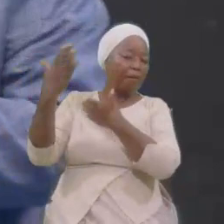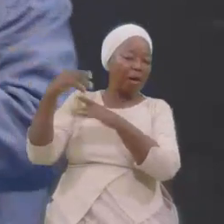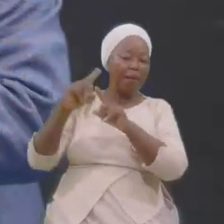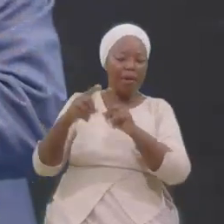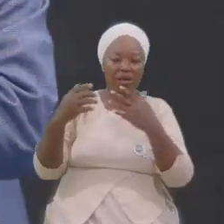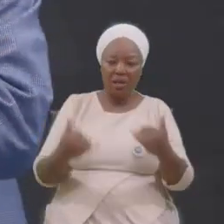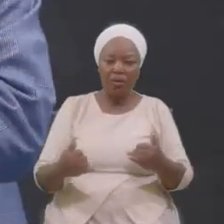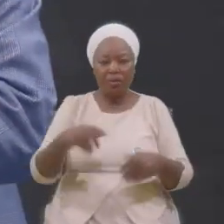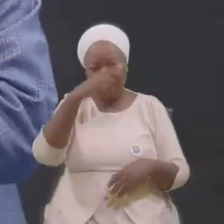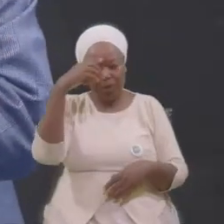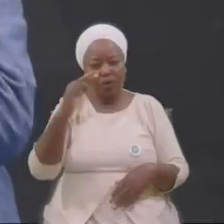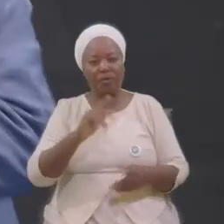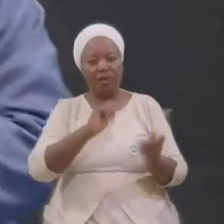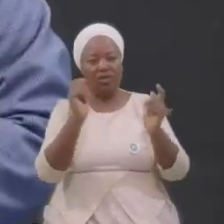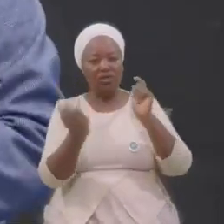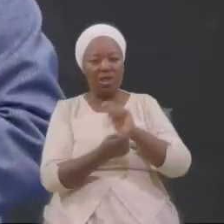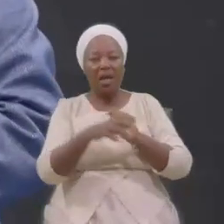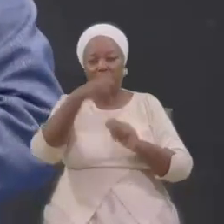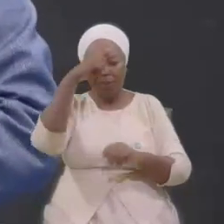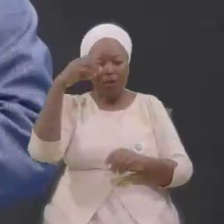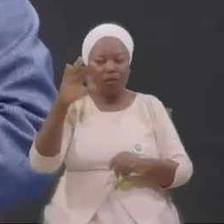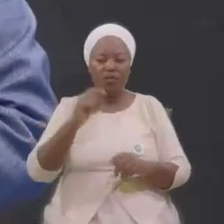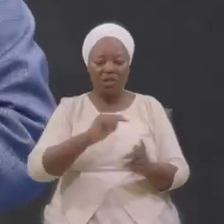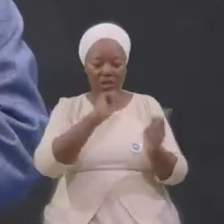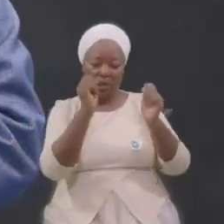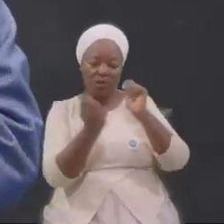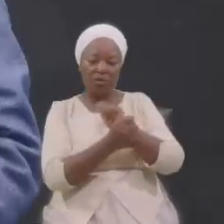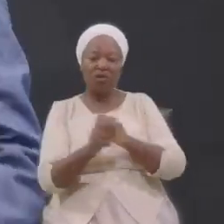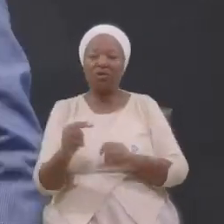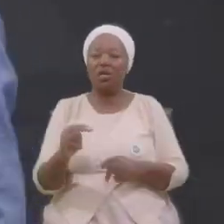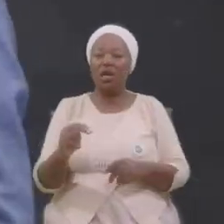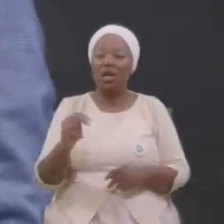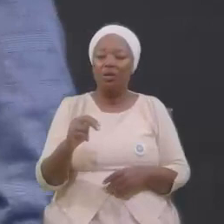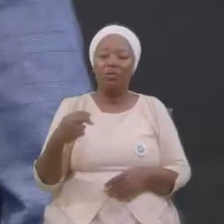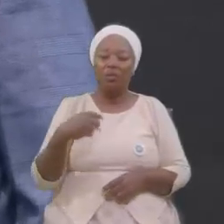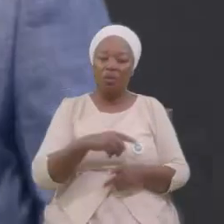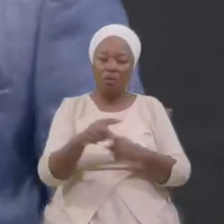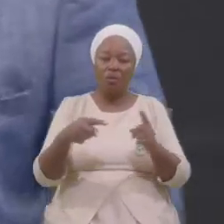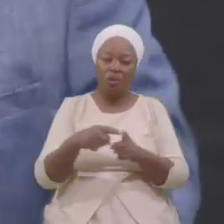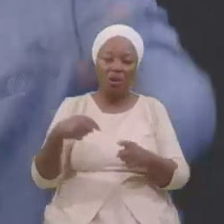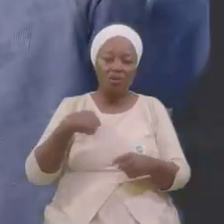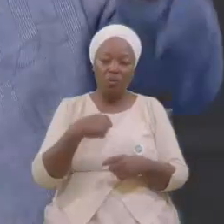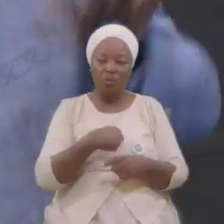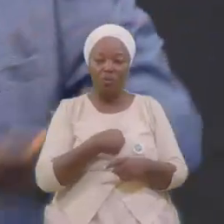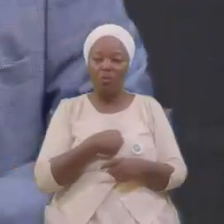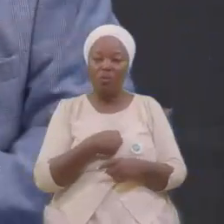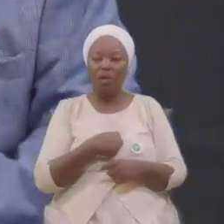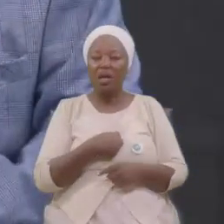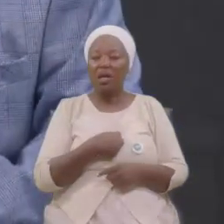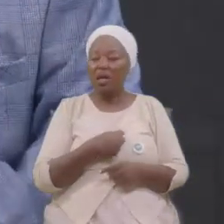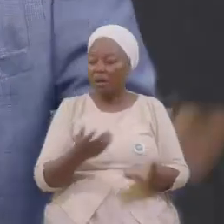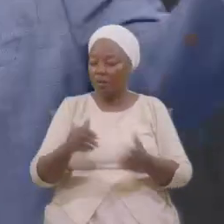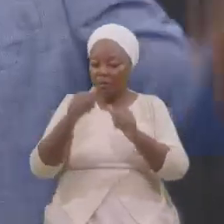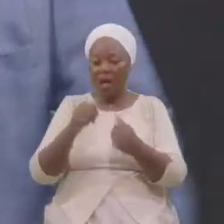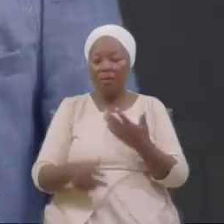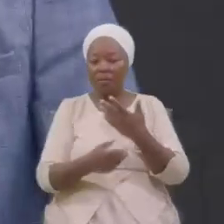the change, because of the transformation, when we bleed, we bless them.